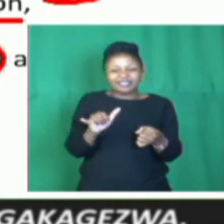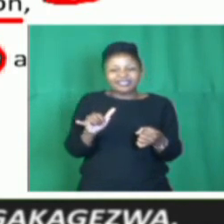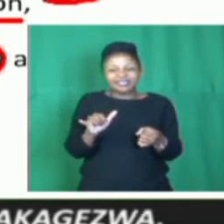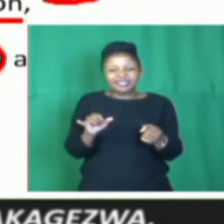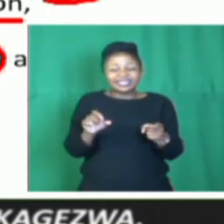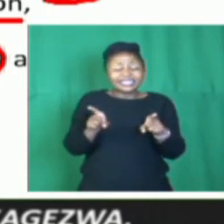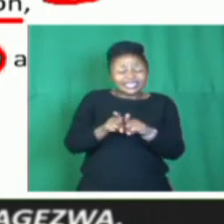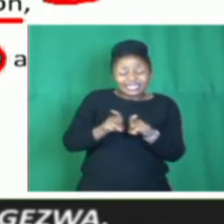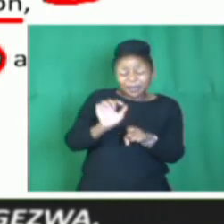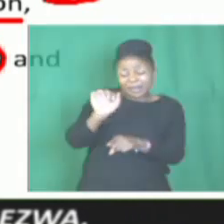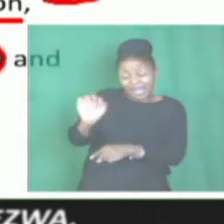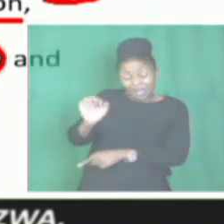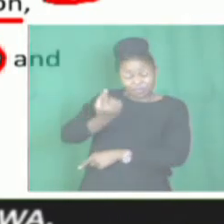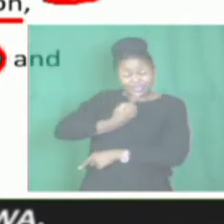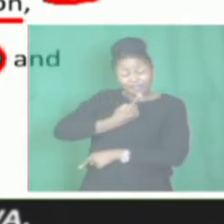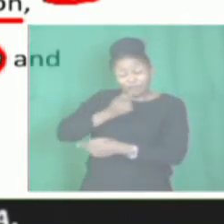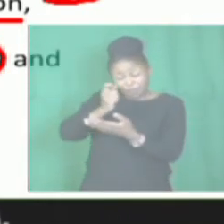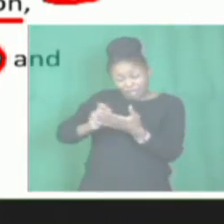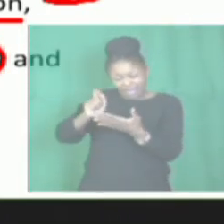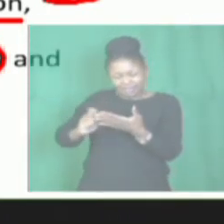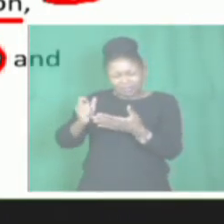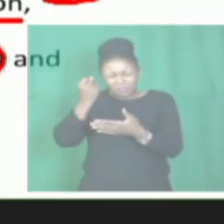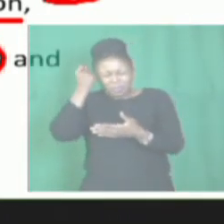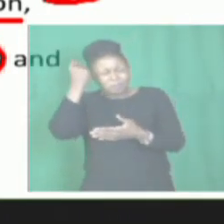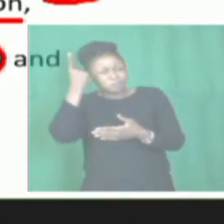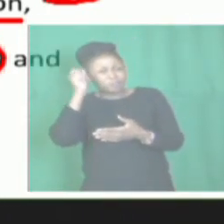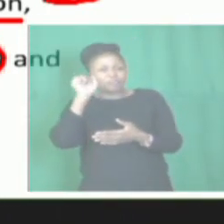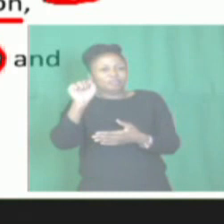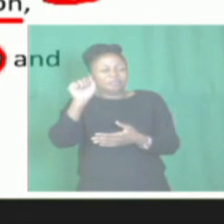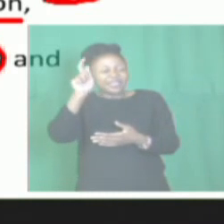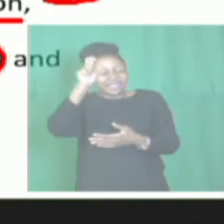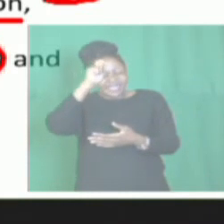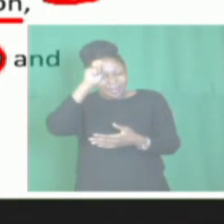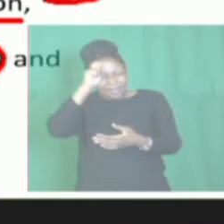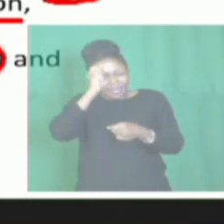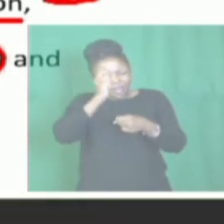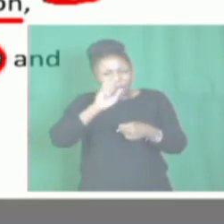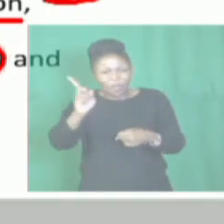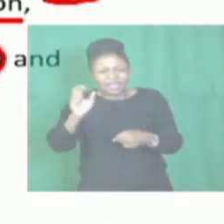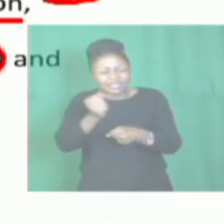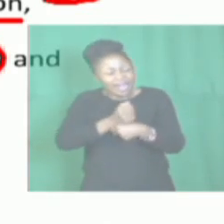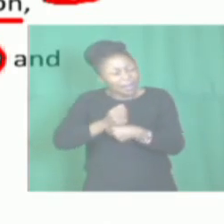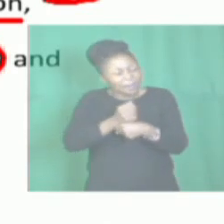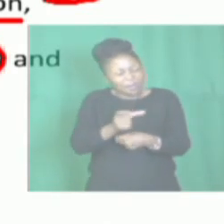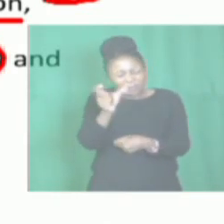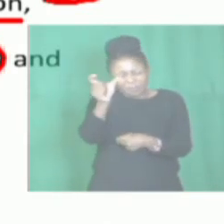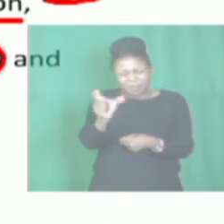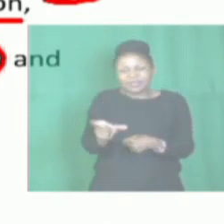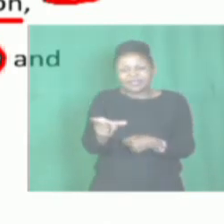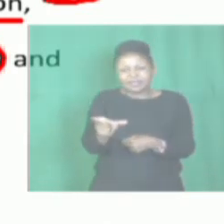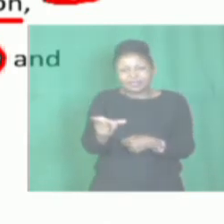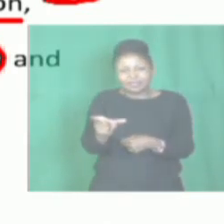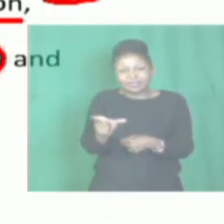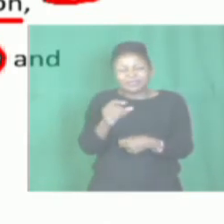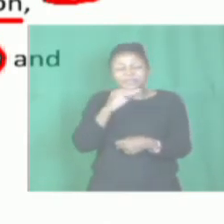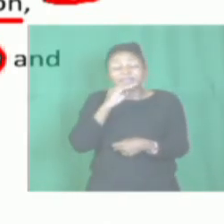opinion of him. Because when you're given a descriptive task, it is not, you are not given it in a vacuum that just talk about this person,